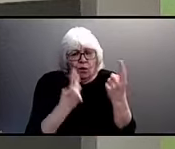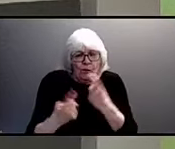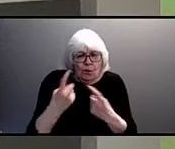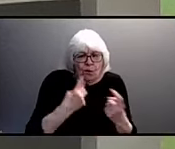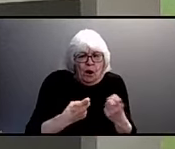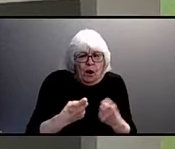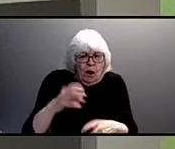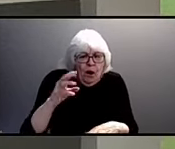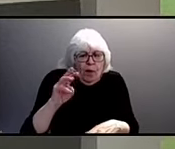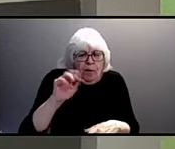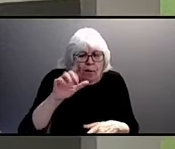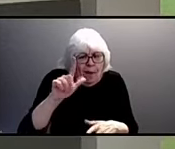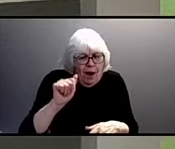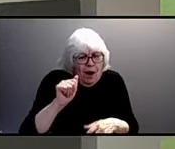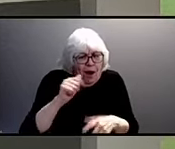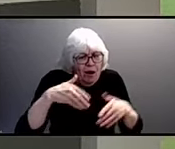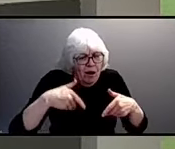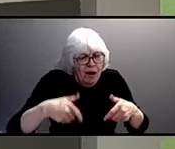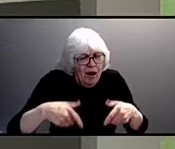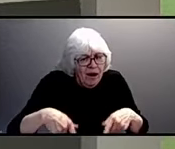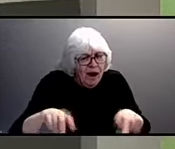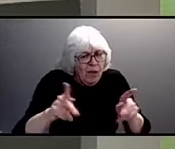So I may take a crack at that.